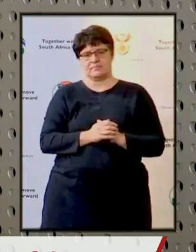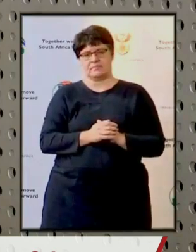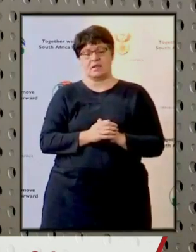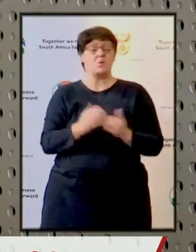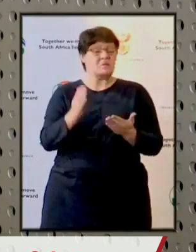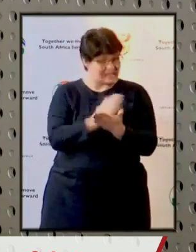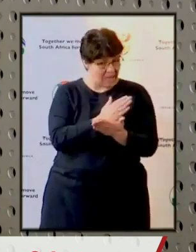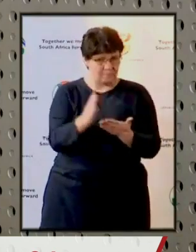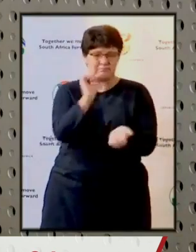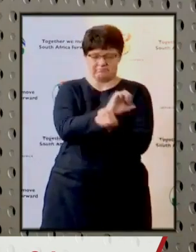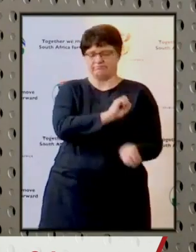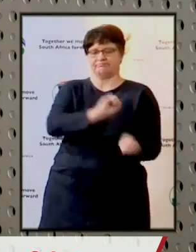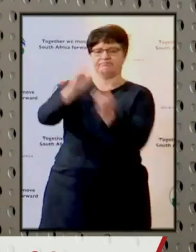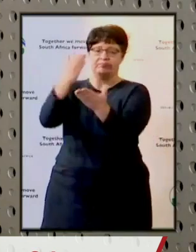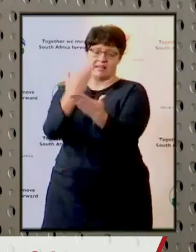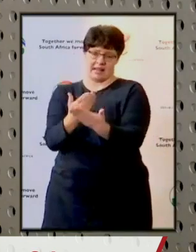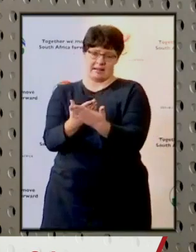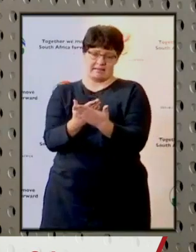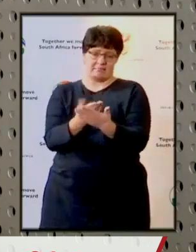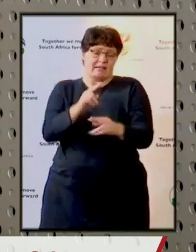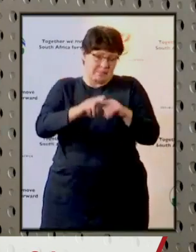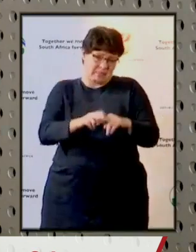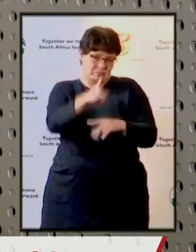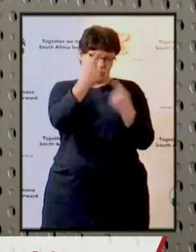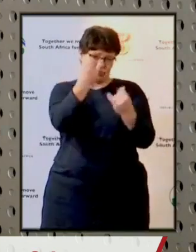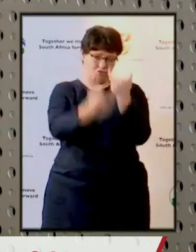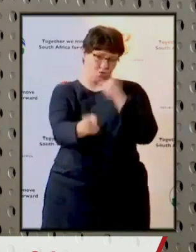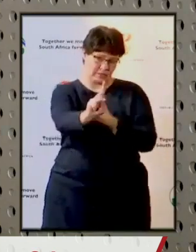even imprisonment.